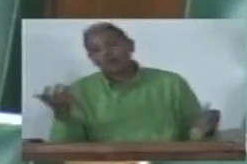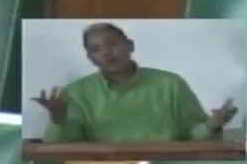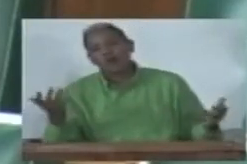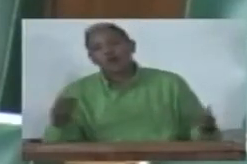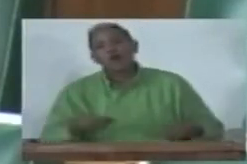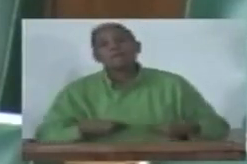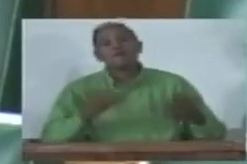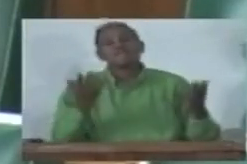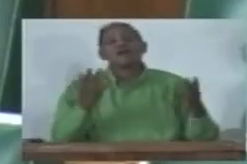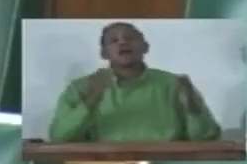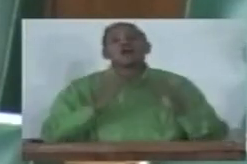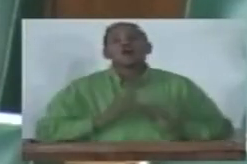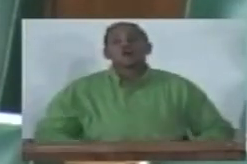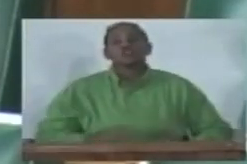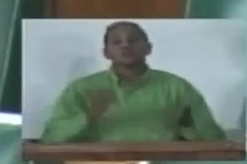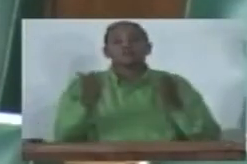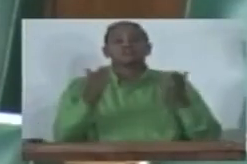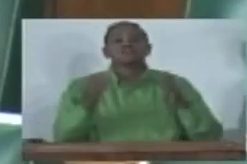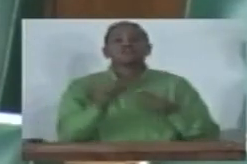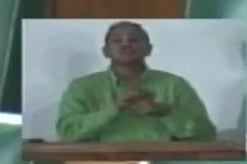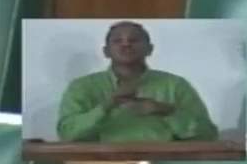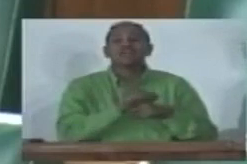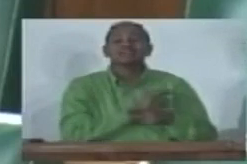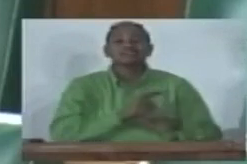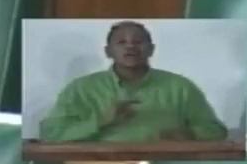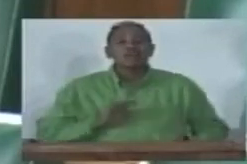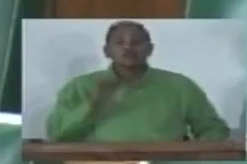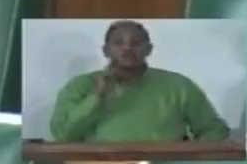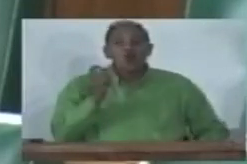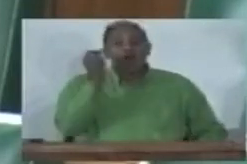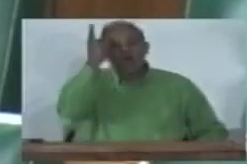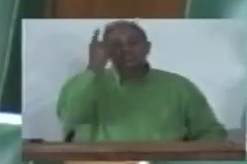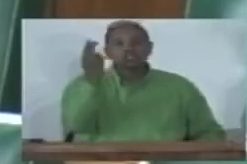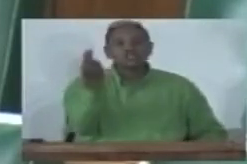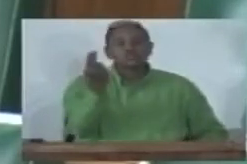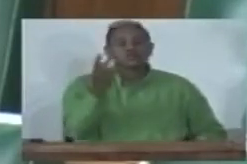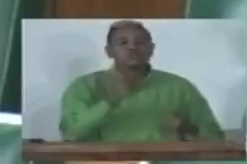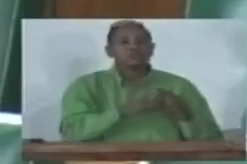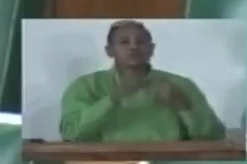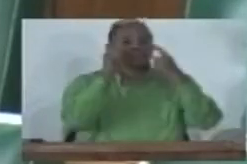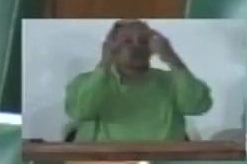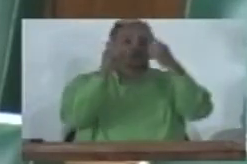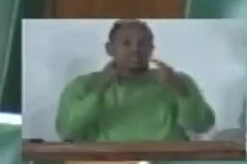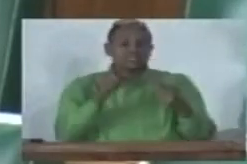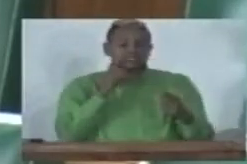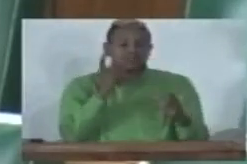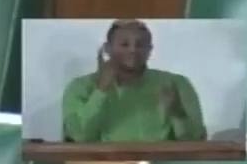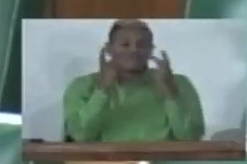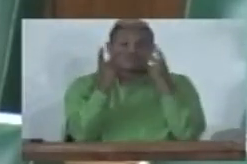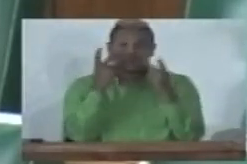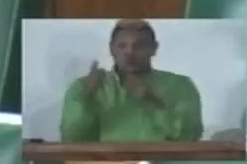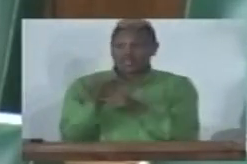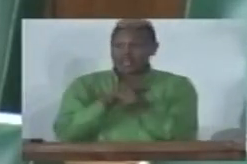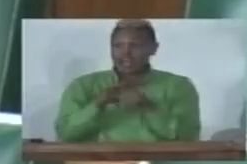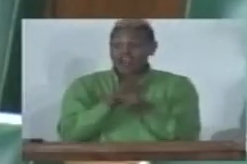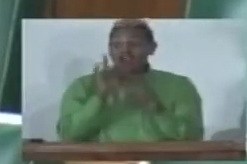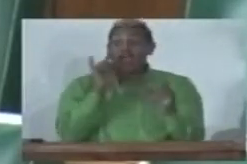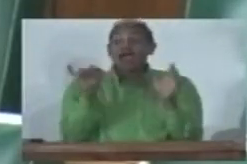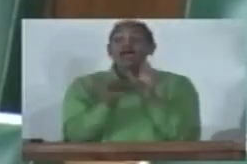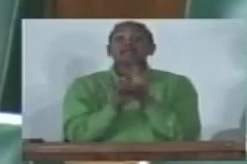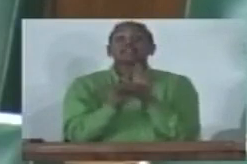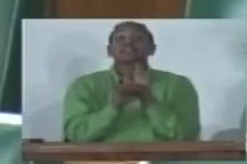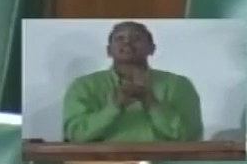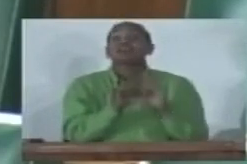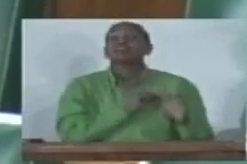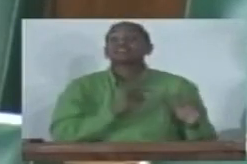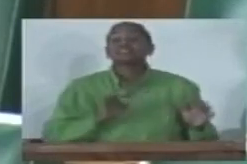Provide customer service training to staff to understand the use and objectives of the viewing area and identify to staff